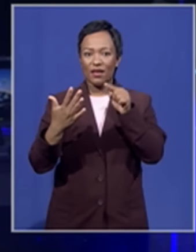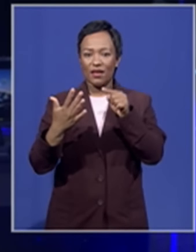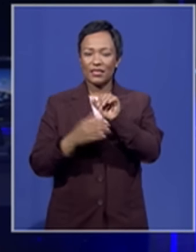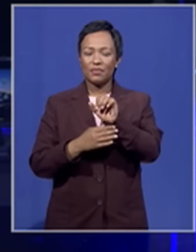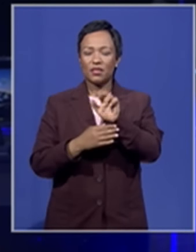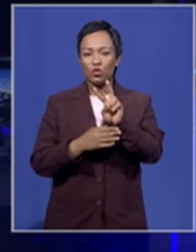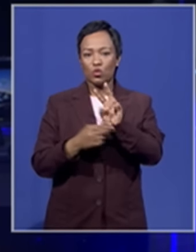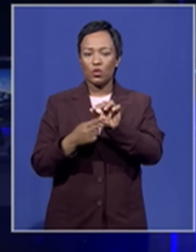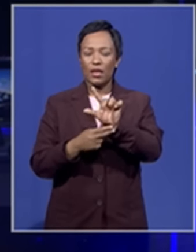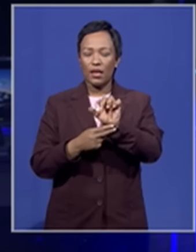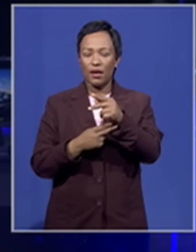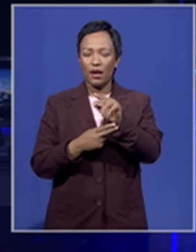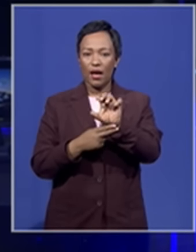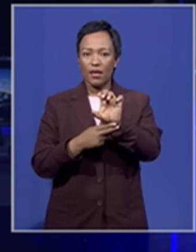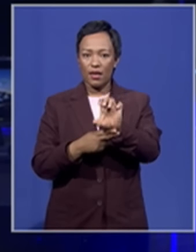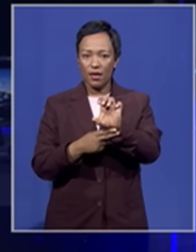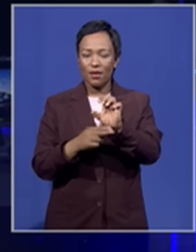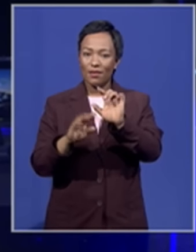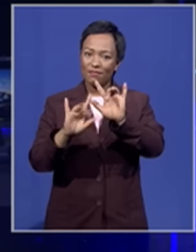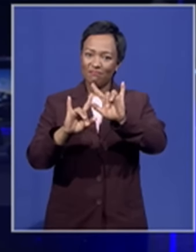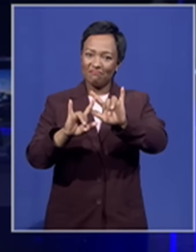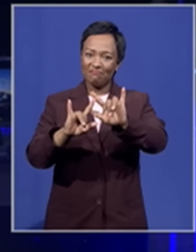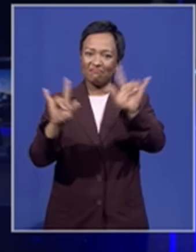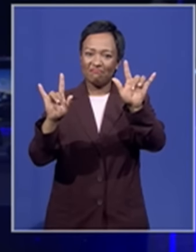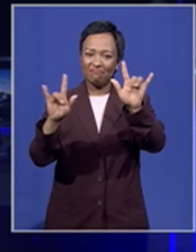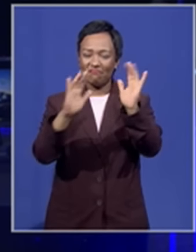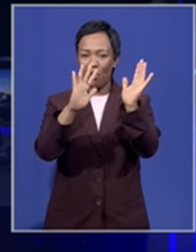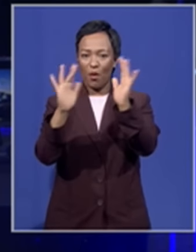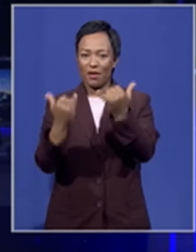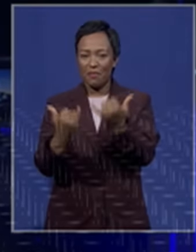le SABC le hae fonaneng bolipi bo latela.